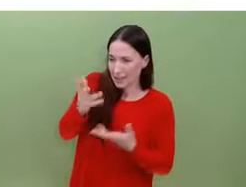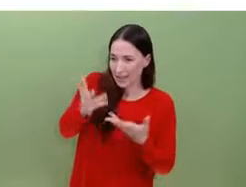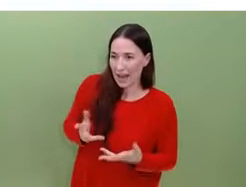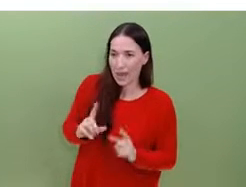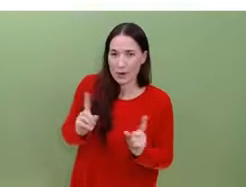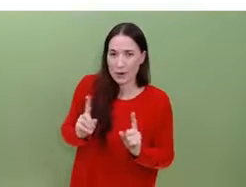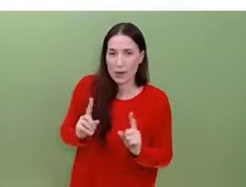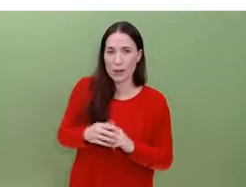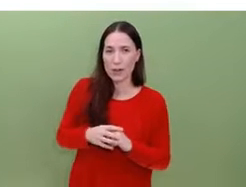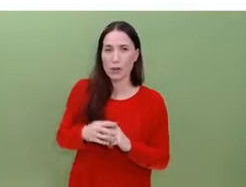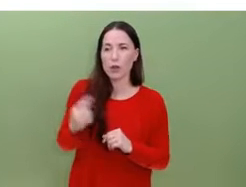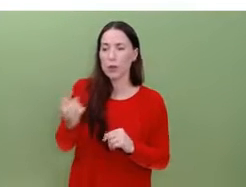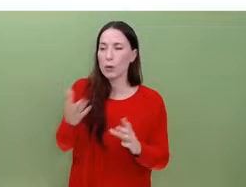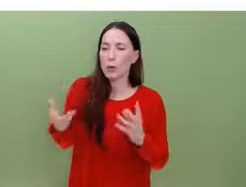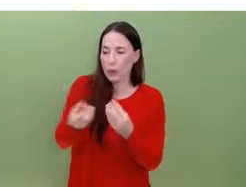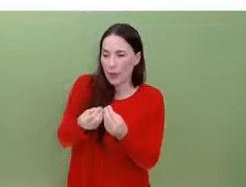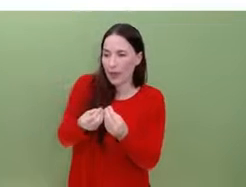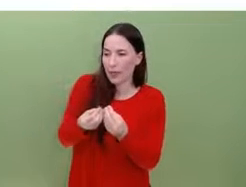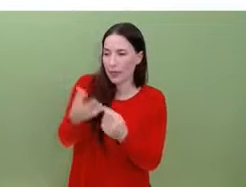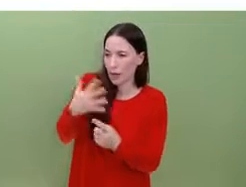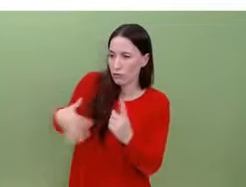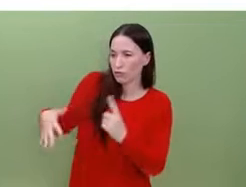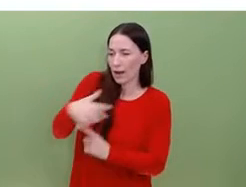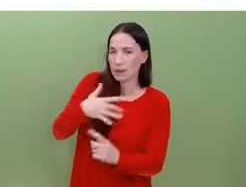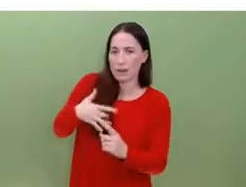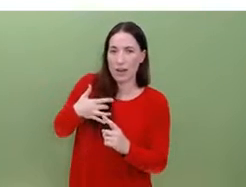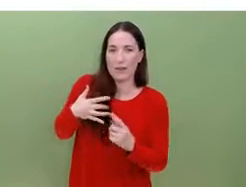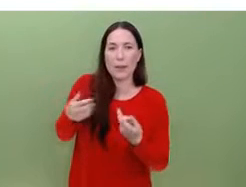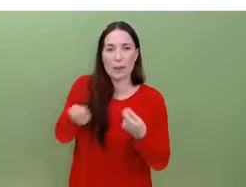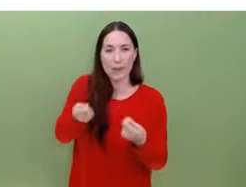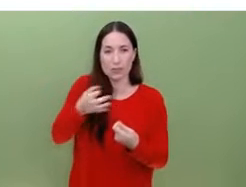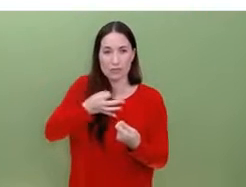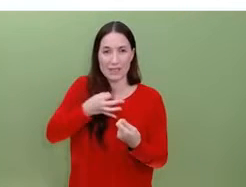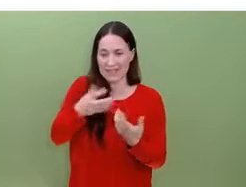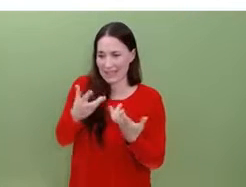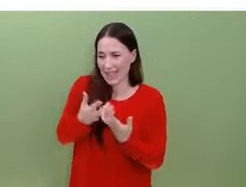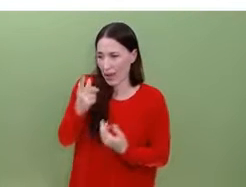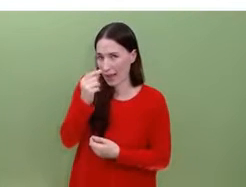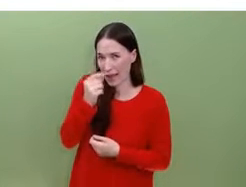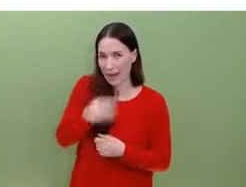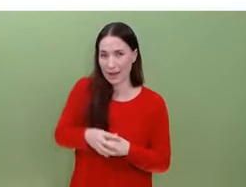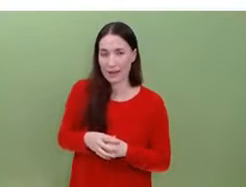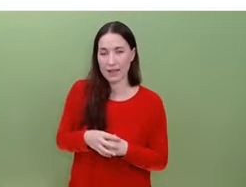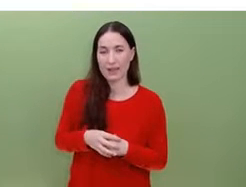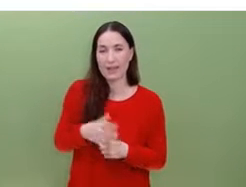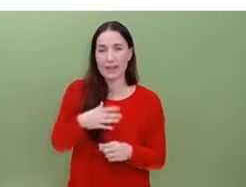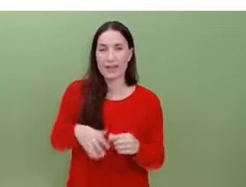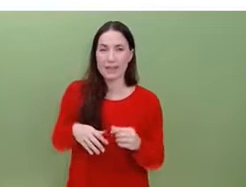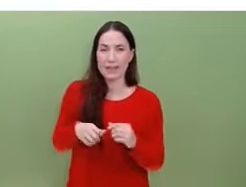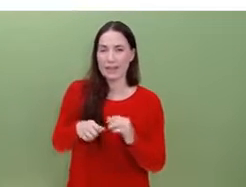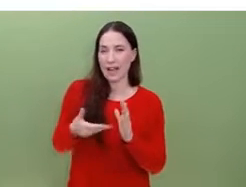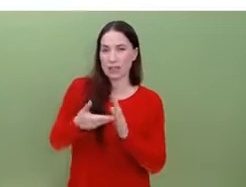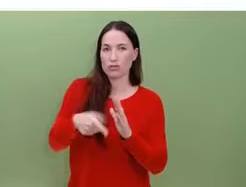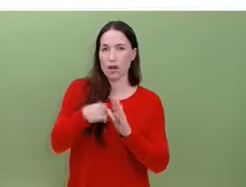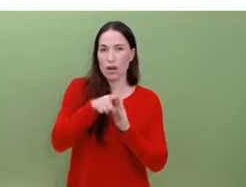who could be around them, and how to manage those risks. So we need to also put extra protocols in place,